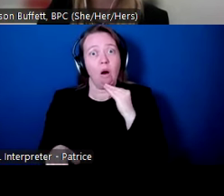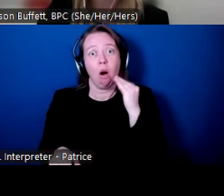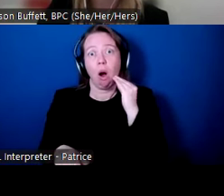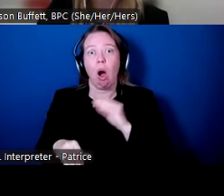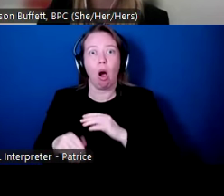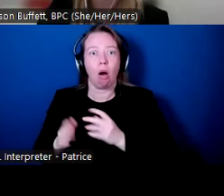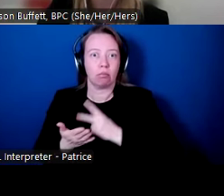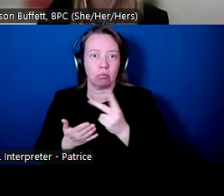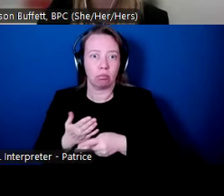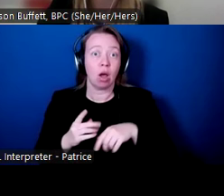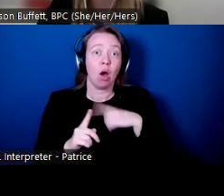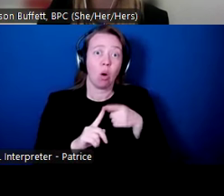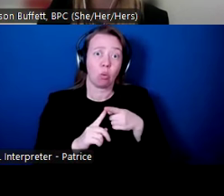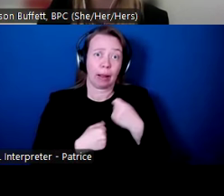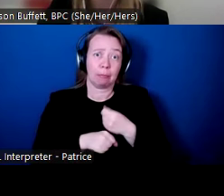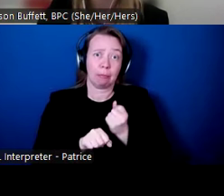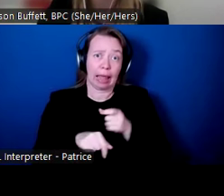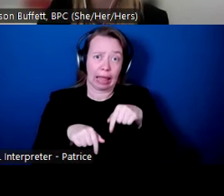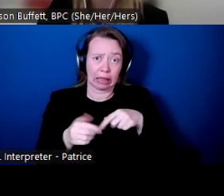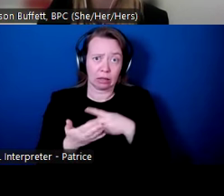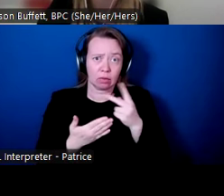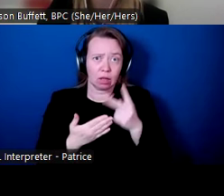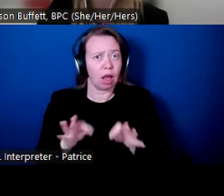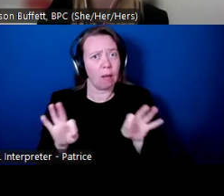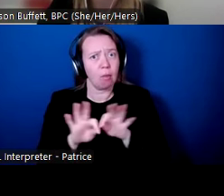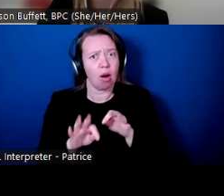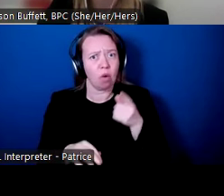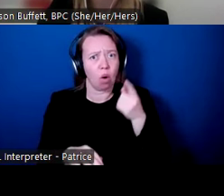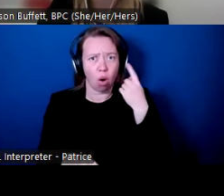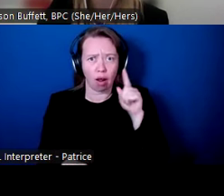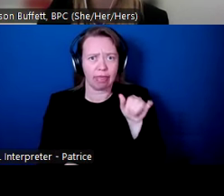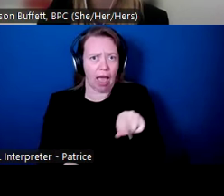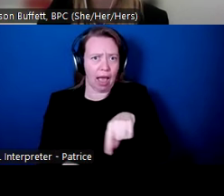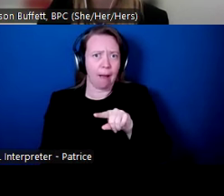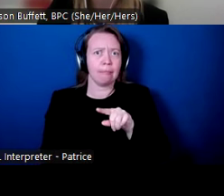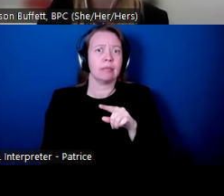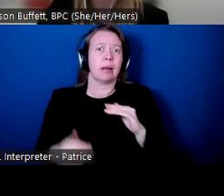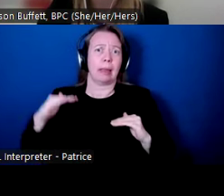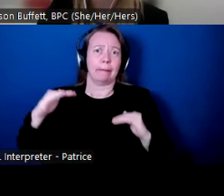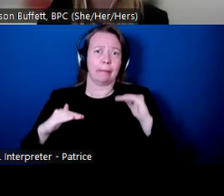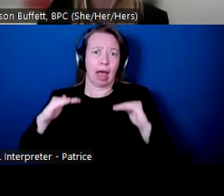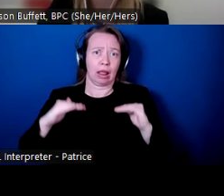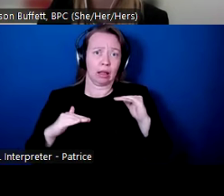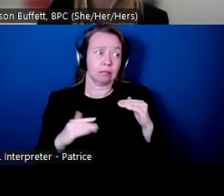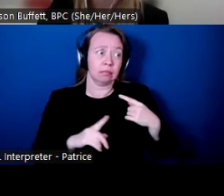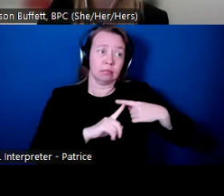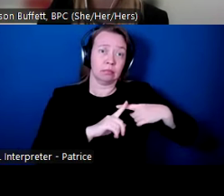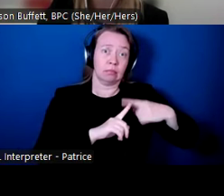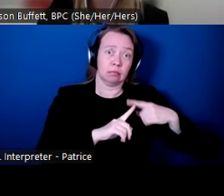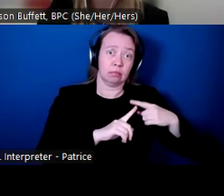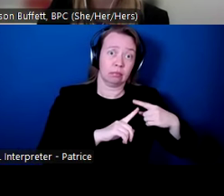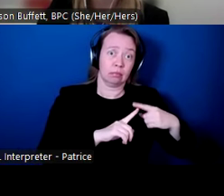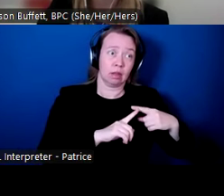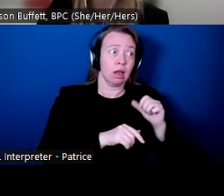When designing these programs, it's also important for stakeholders to ensure a balance between the benefits of credentialing the